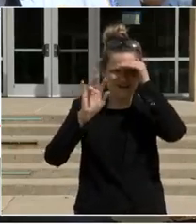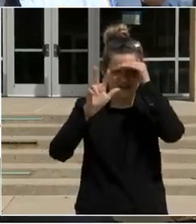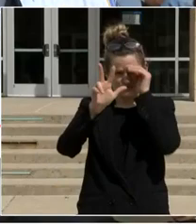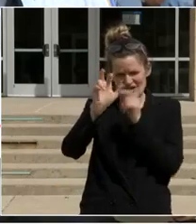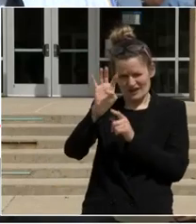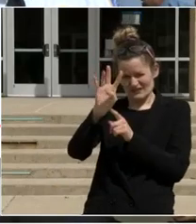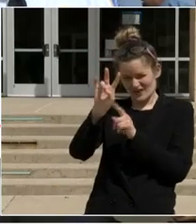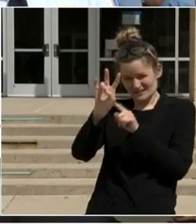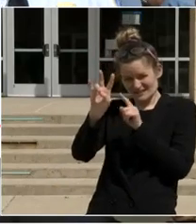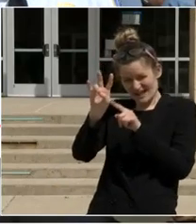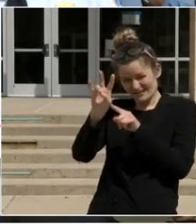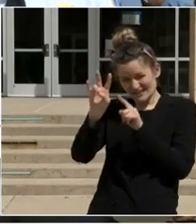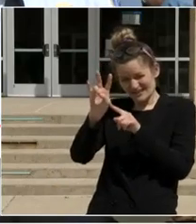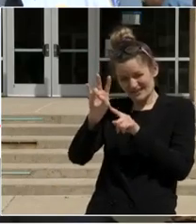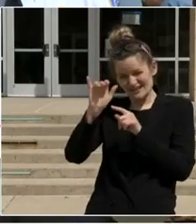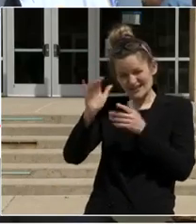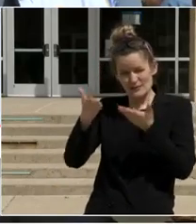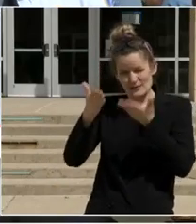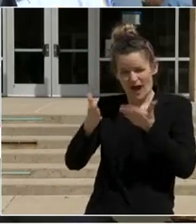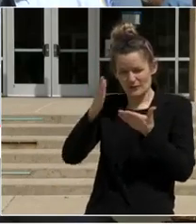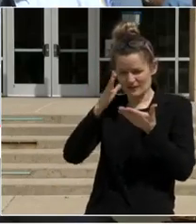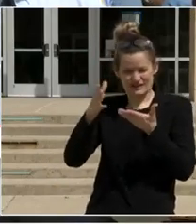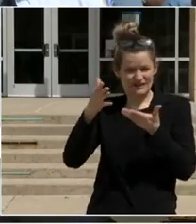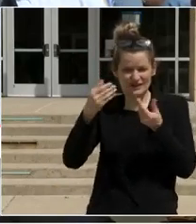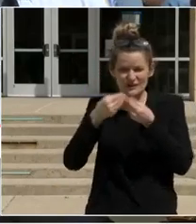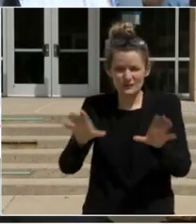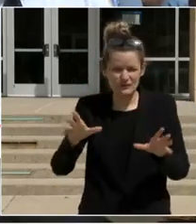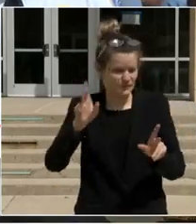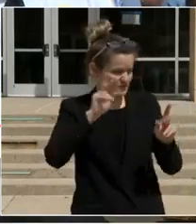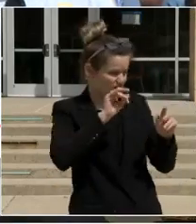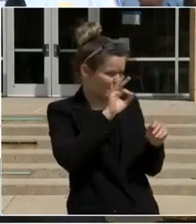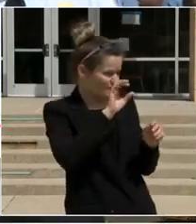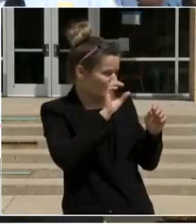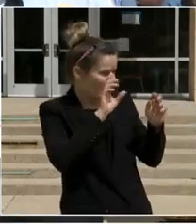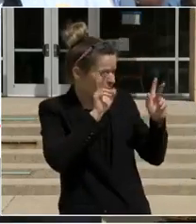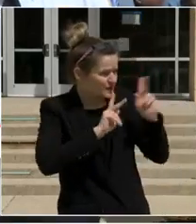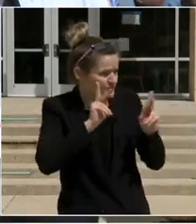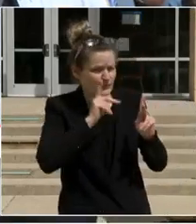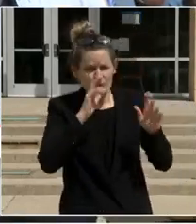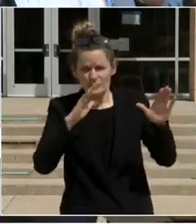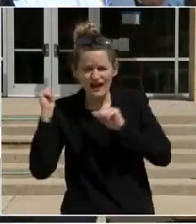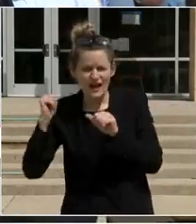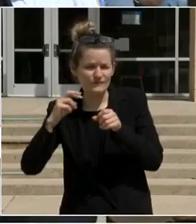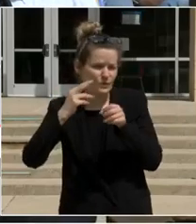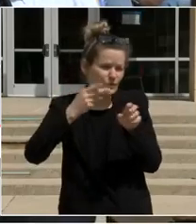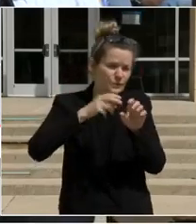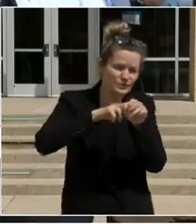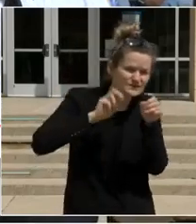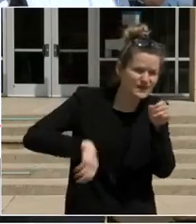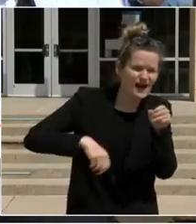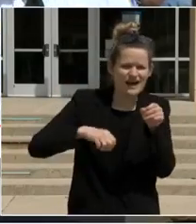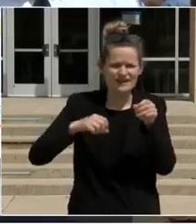aggressive retention strategies. And that's how we get to the number of officers that we need.